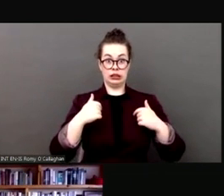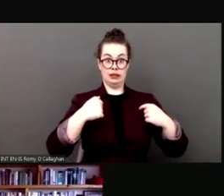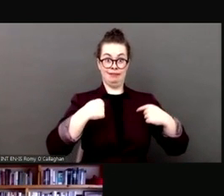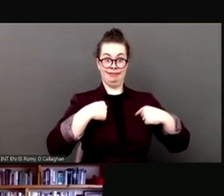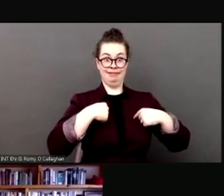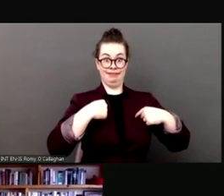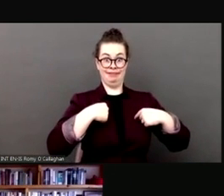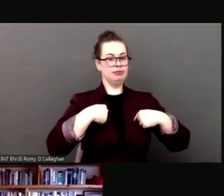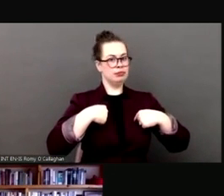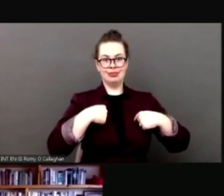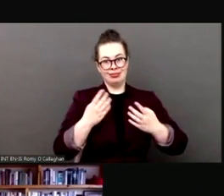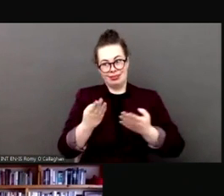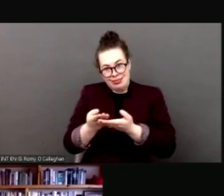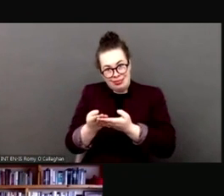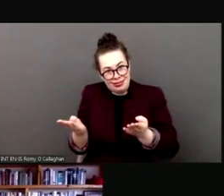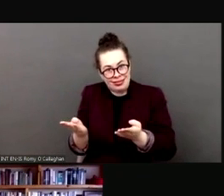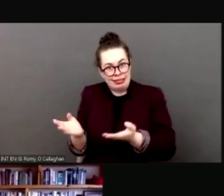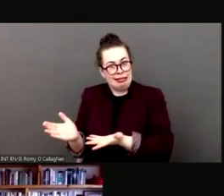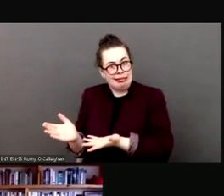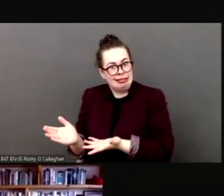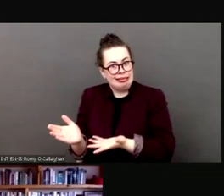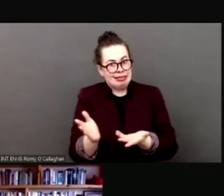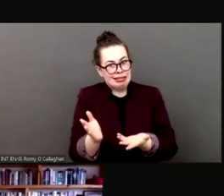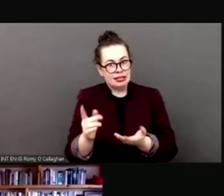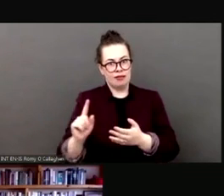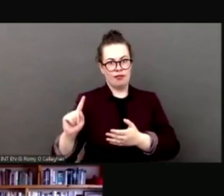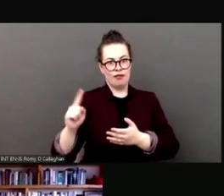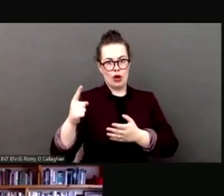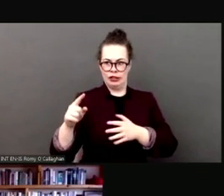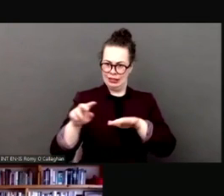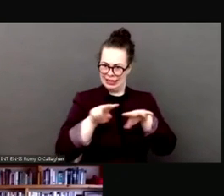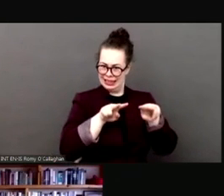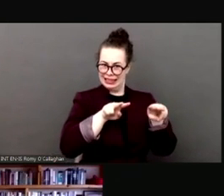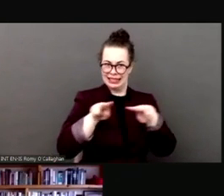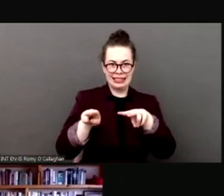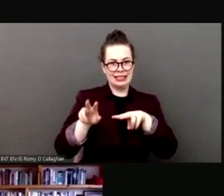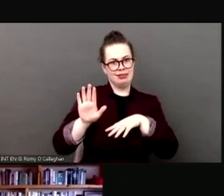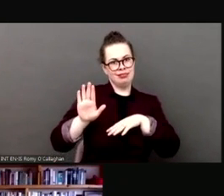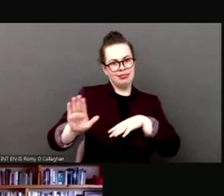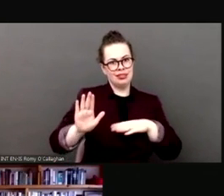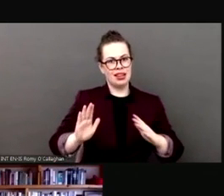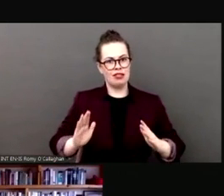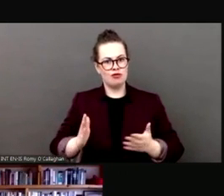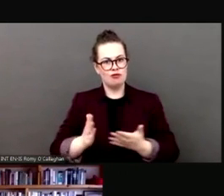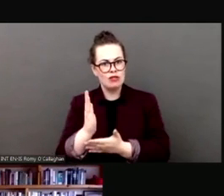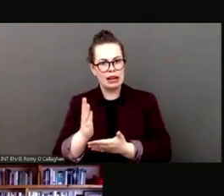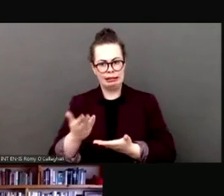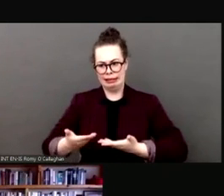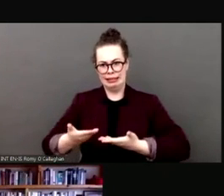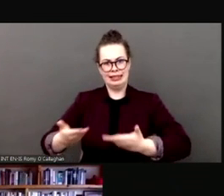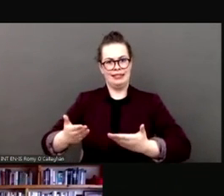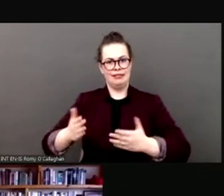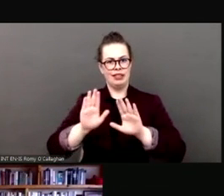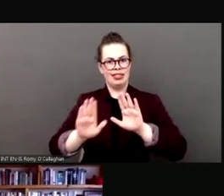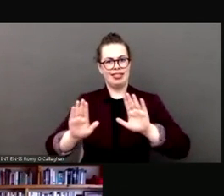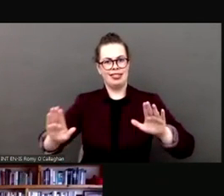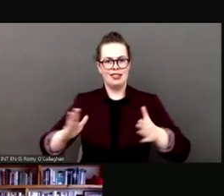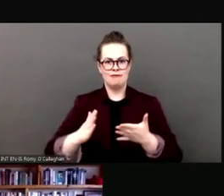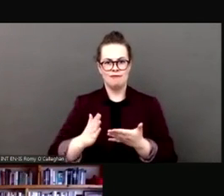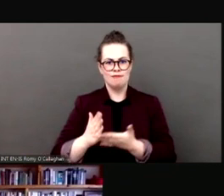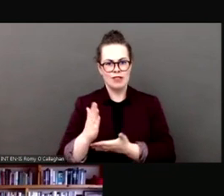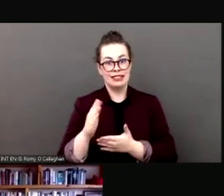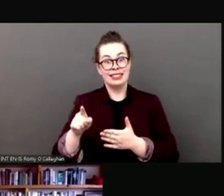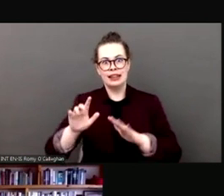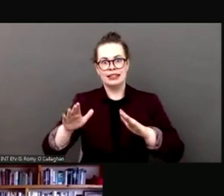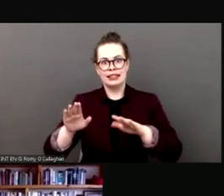discussions about the rights, including the organizations that represent them, I think will be important for all of us in terms of the way forward. So I want to thank